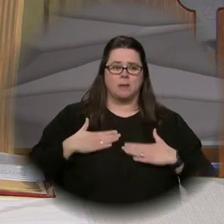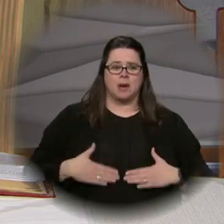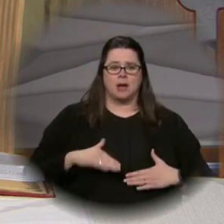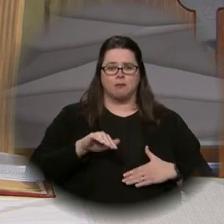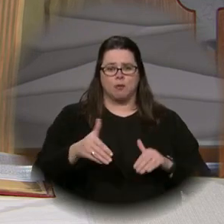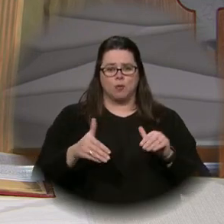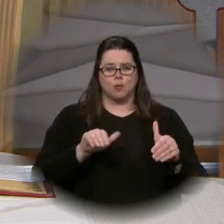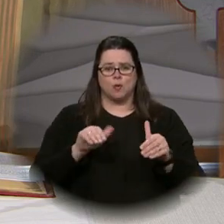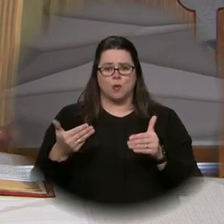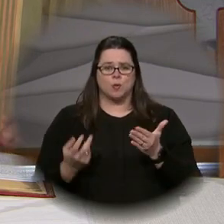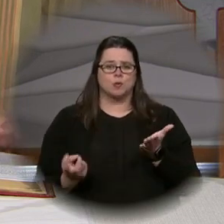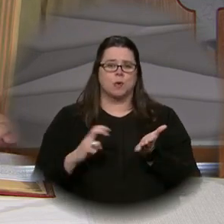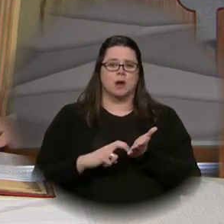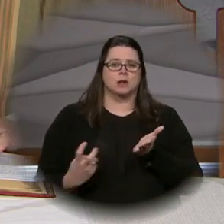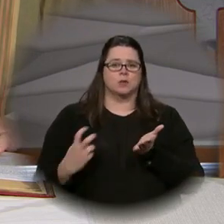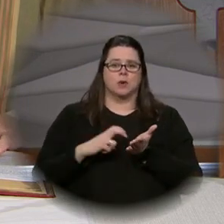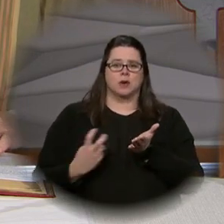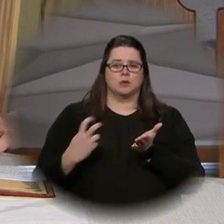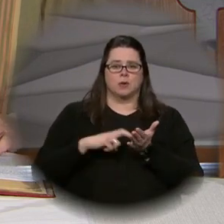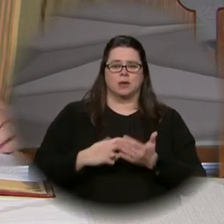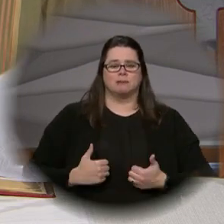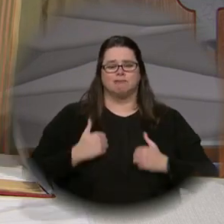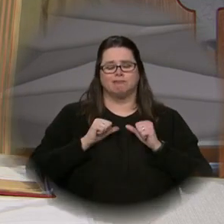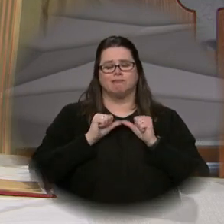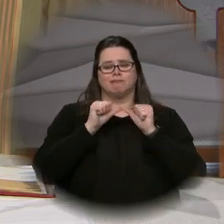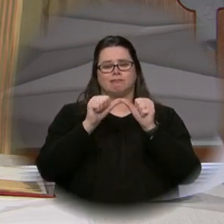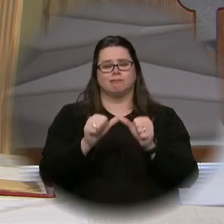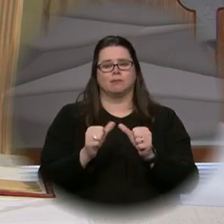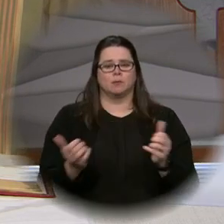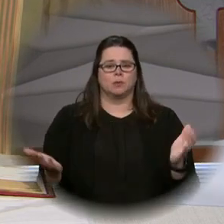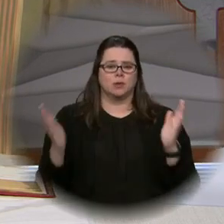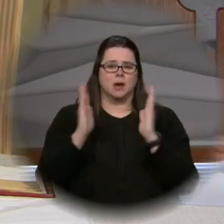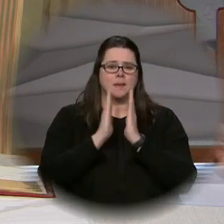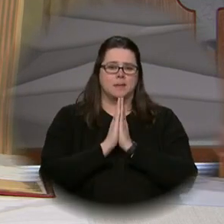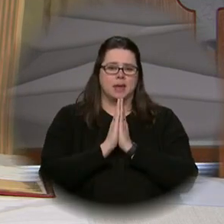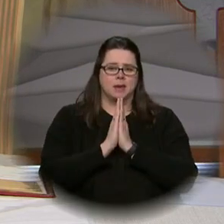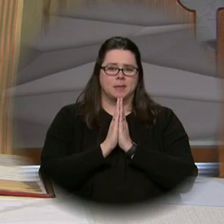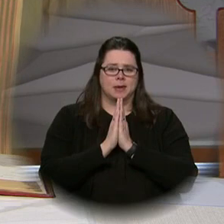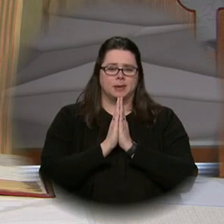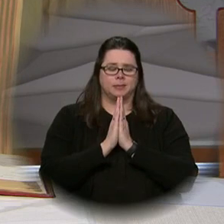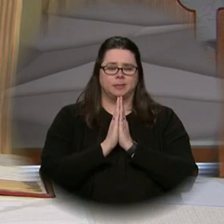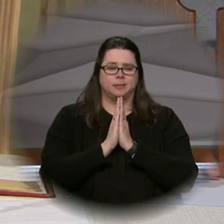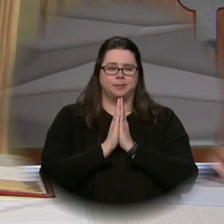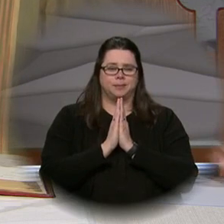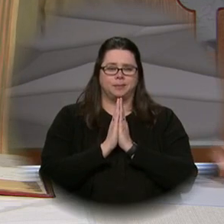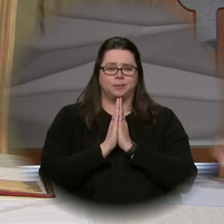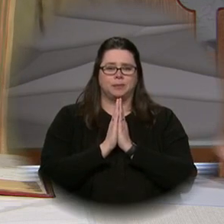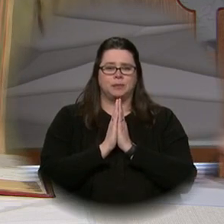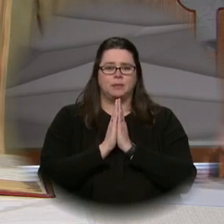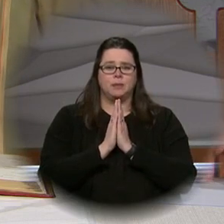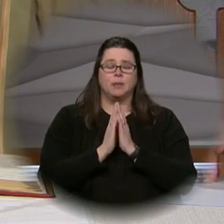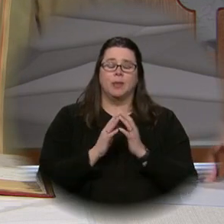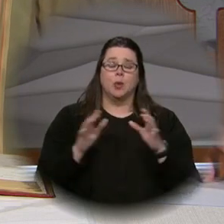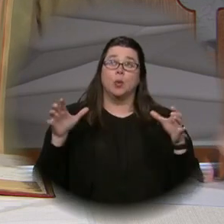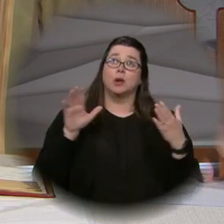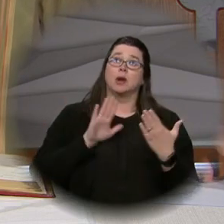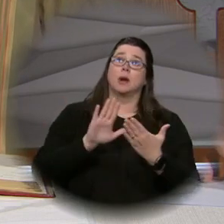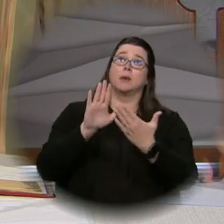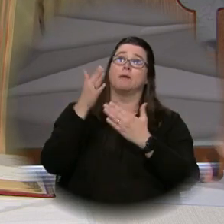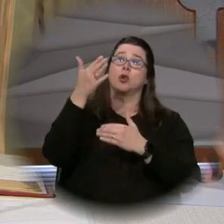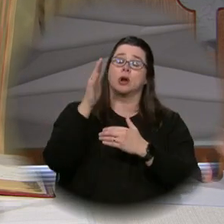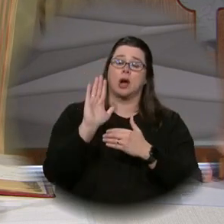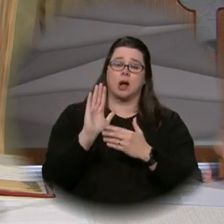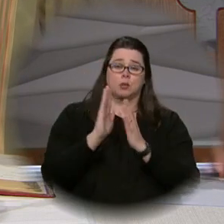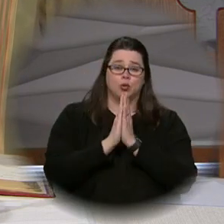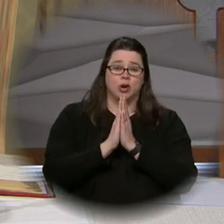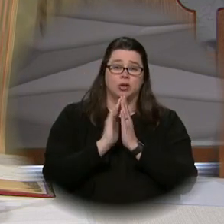sins, and I look forward to the resurrection of the dead and the life of the world to come. Amen. We come before our God and